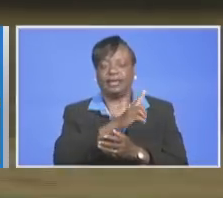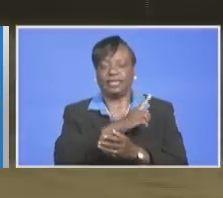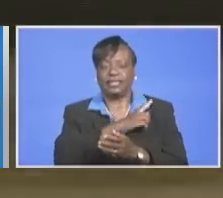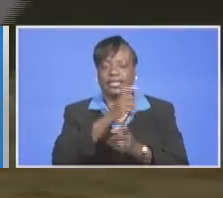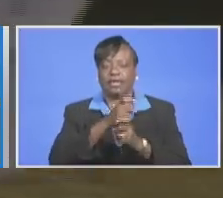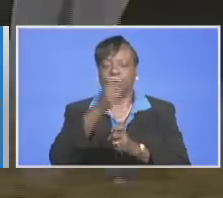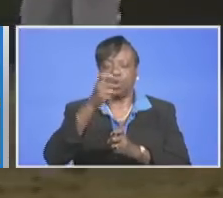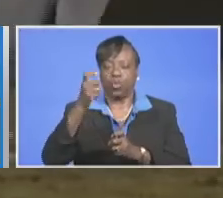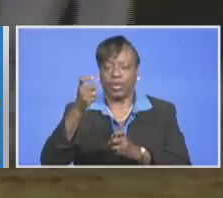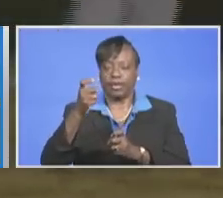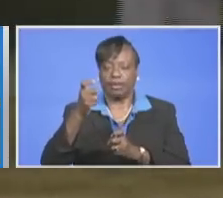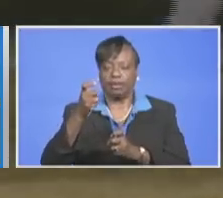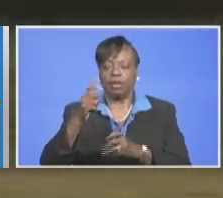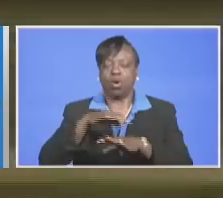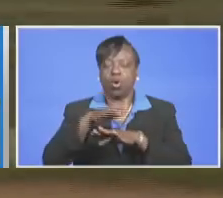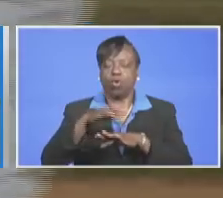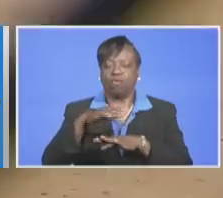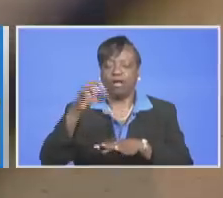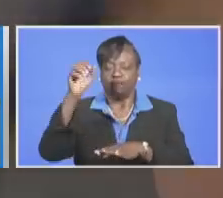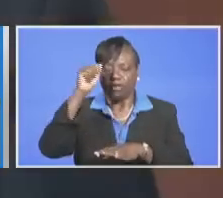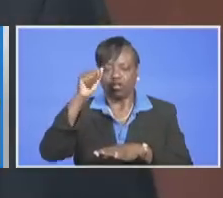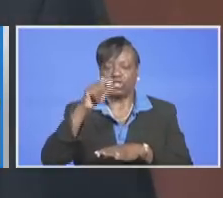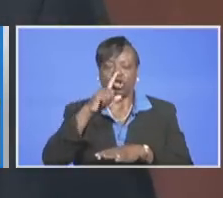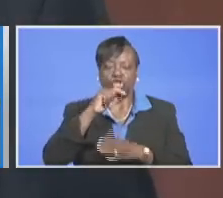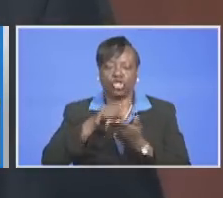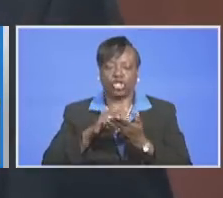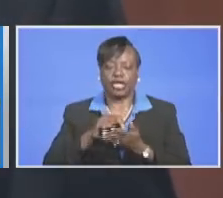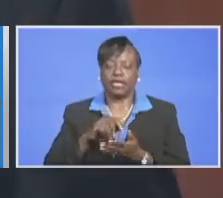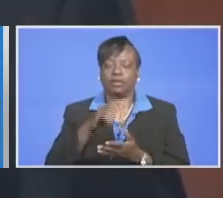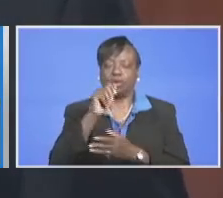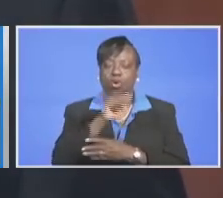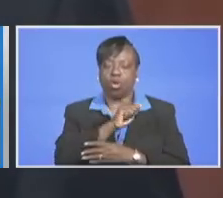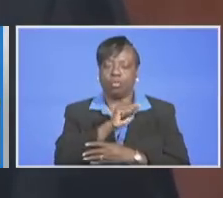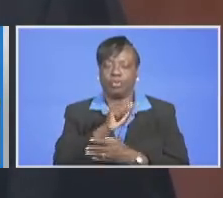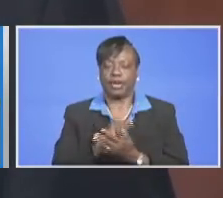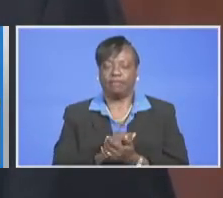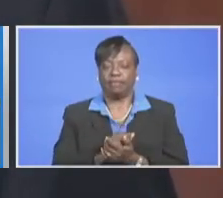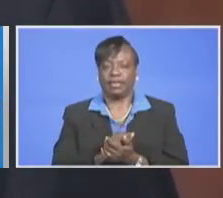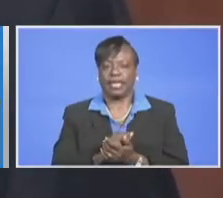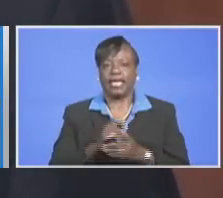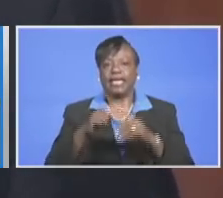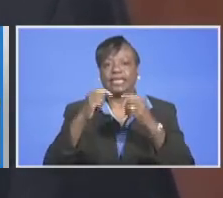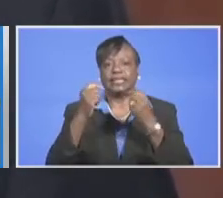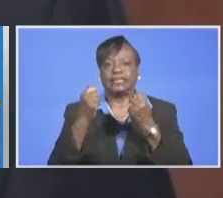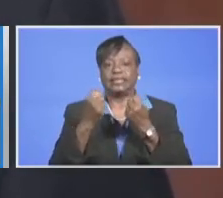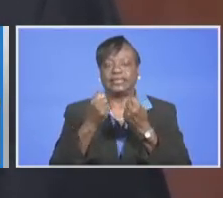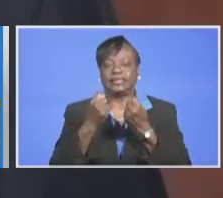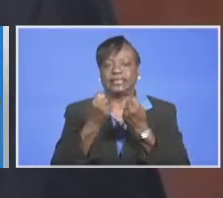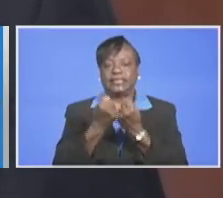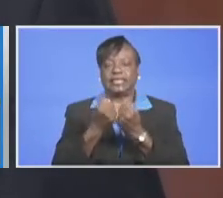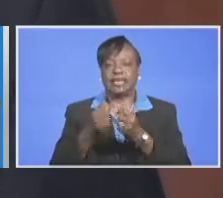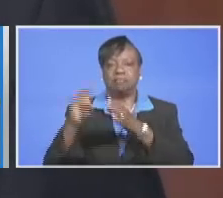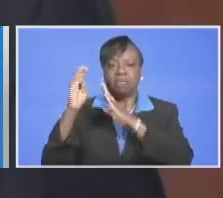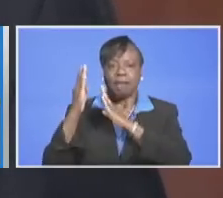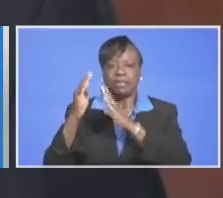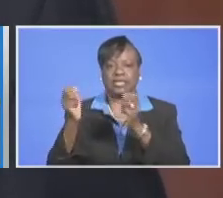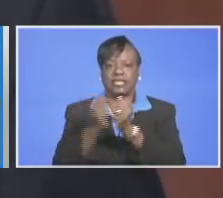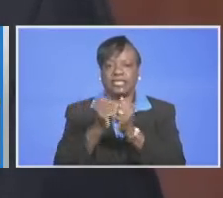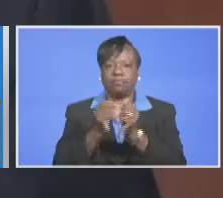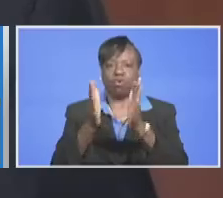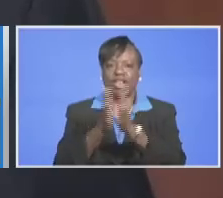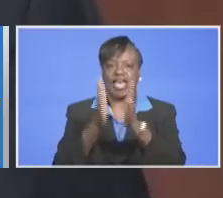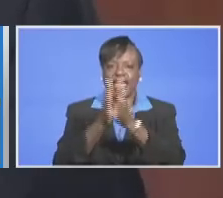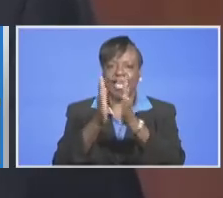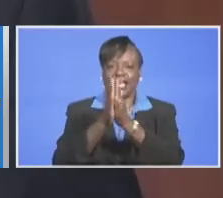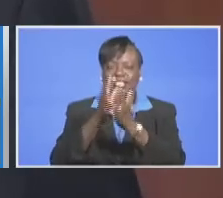win over Alfonso Chicken Aubrey. Team Bahamas had a small cheering section when they traveled to the Americas Group